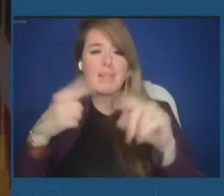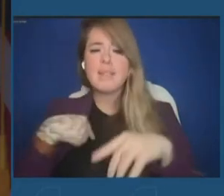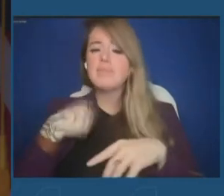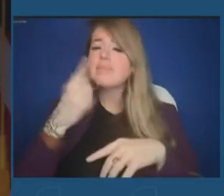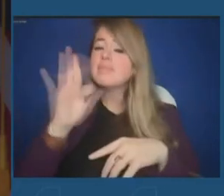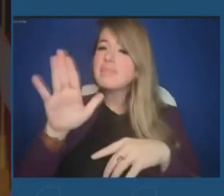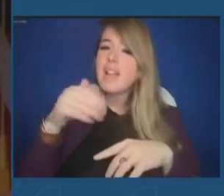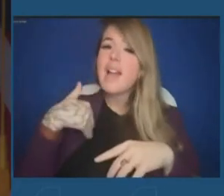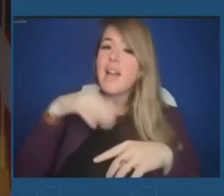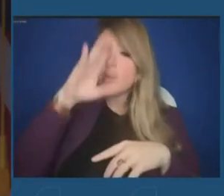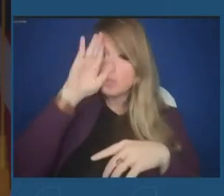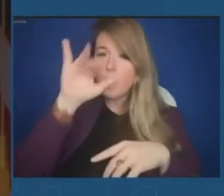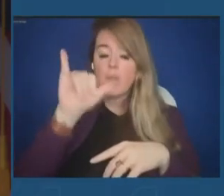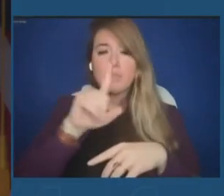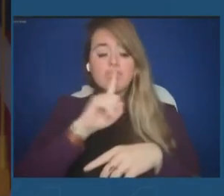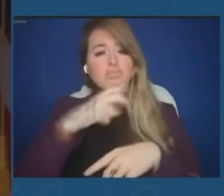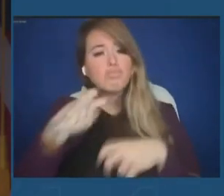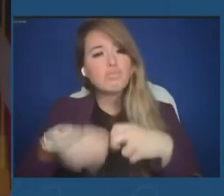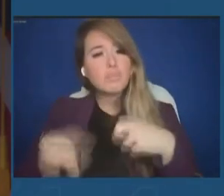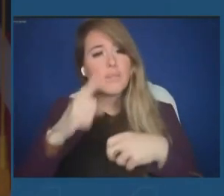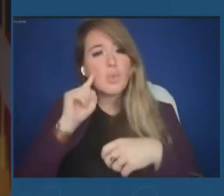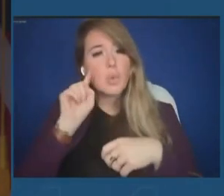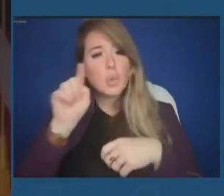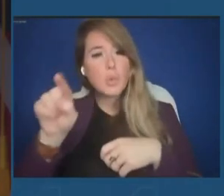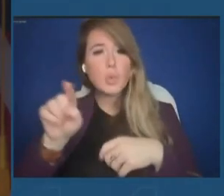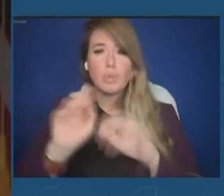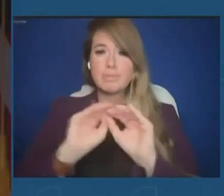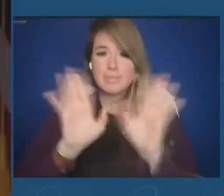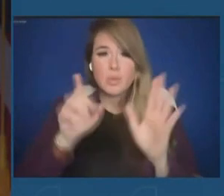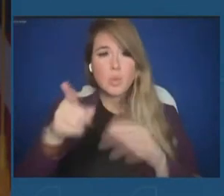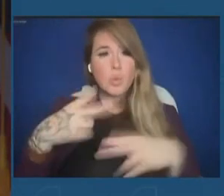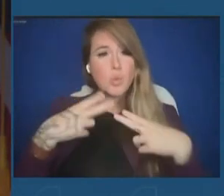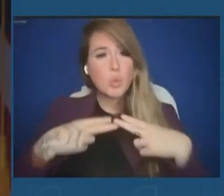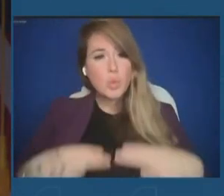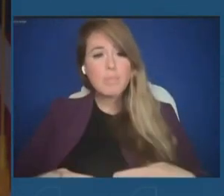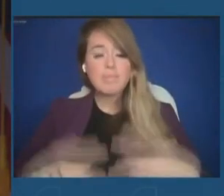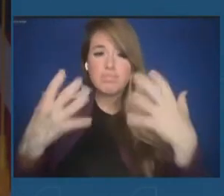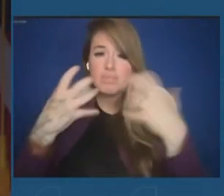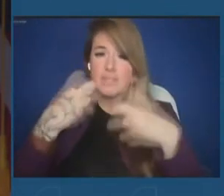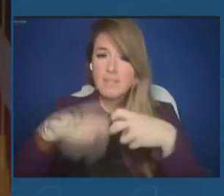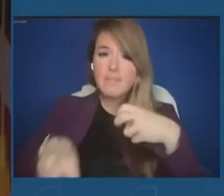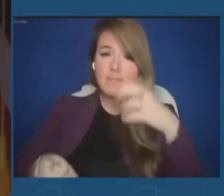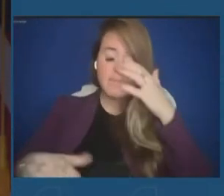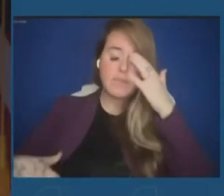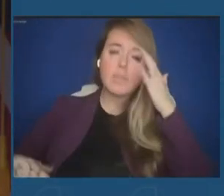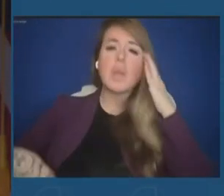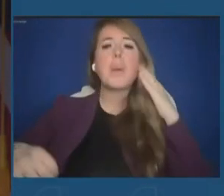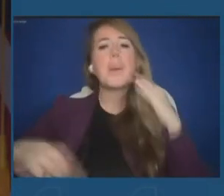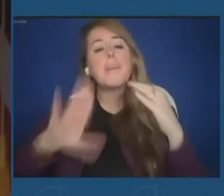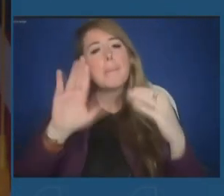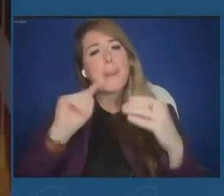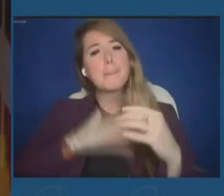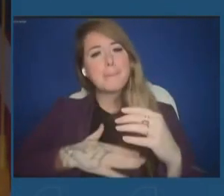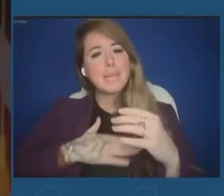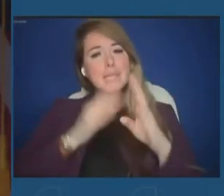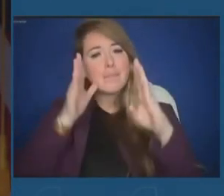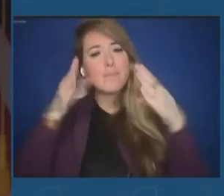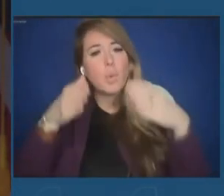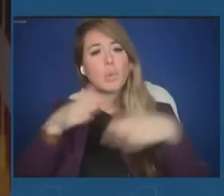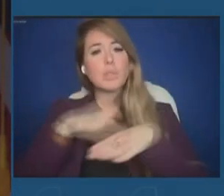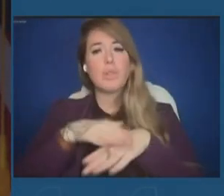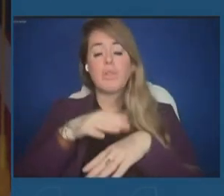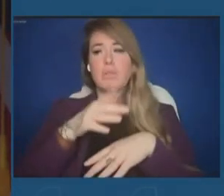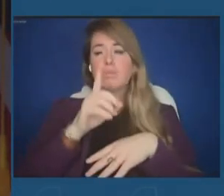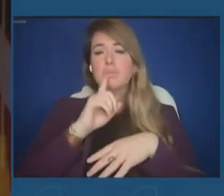this takes a toll on you. How can it not? You're a human being, for God's sakes. But please focus on the so many more